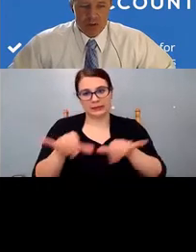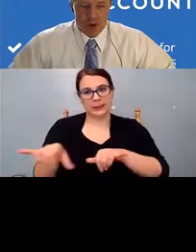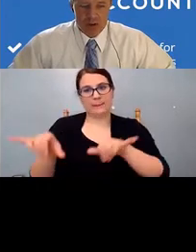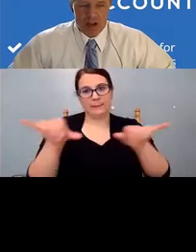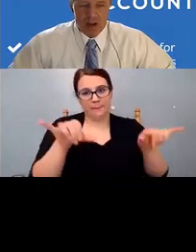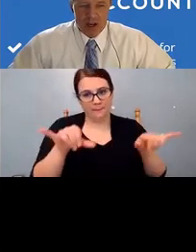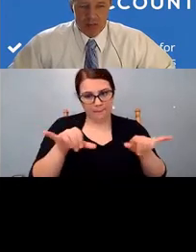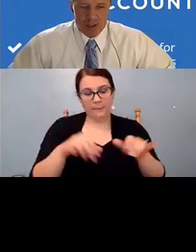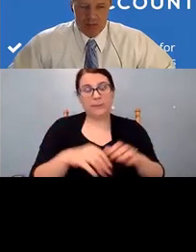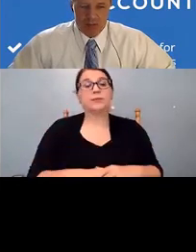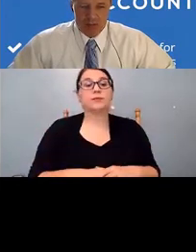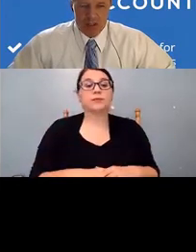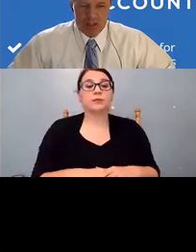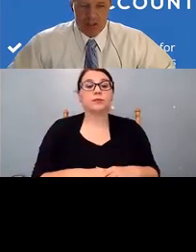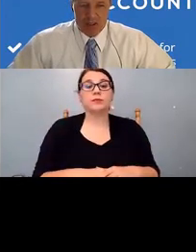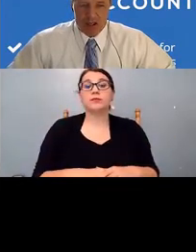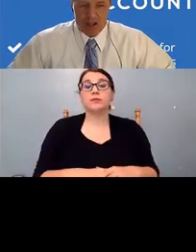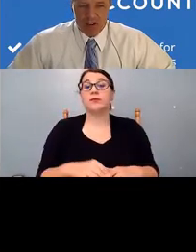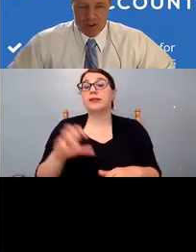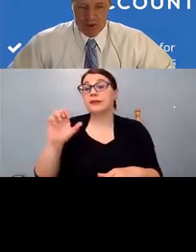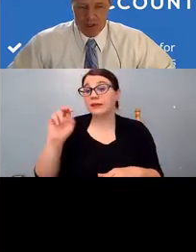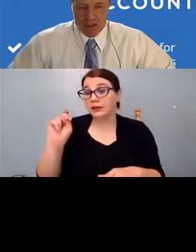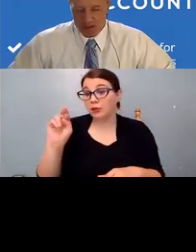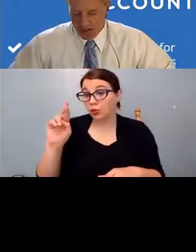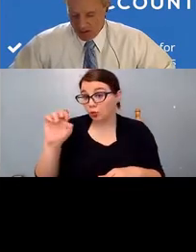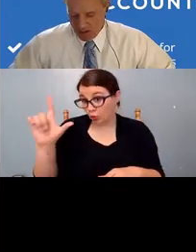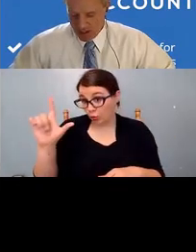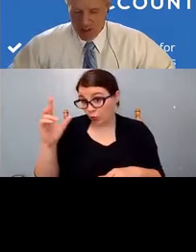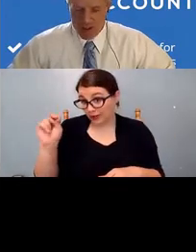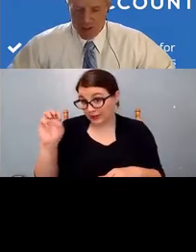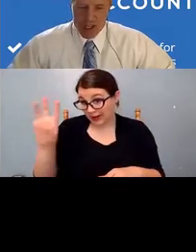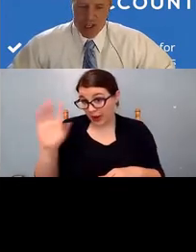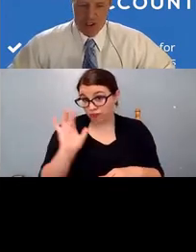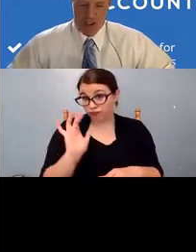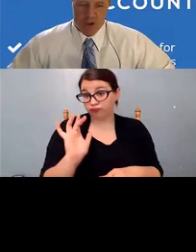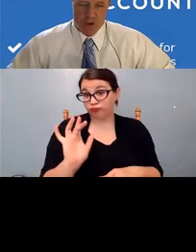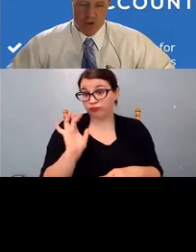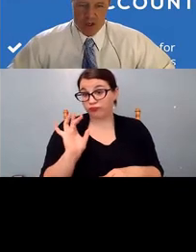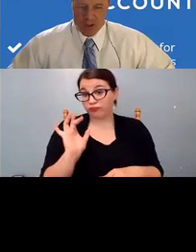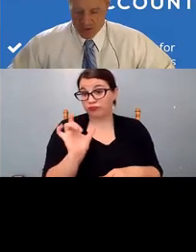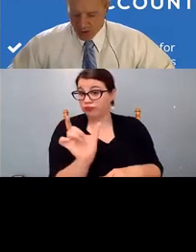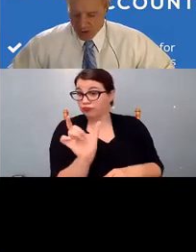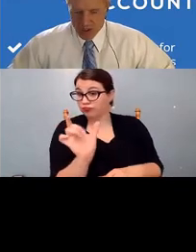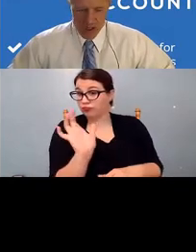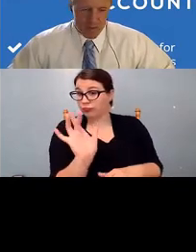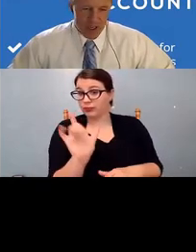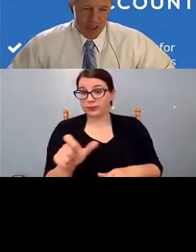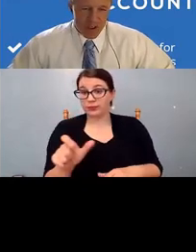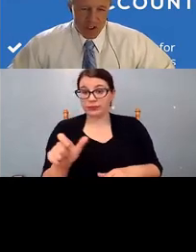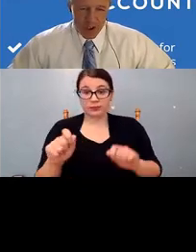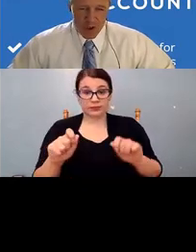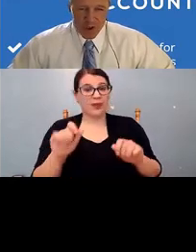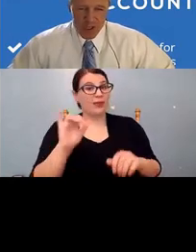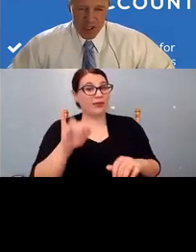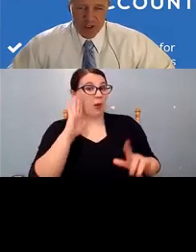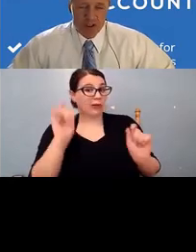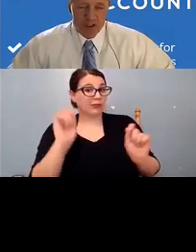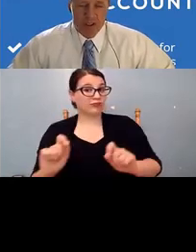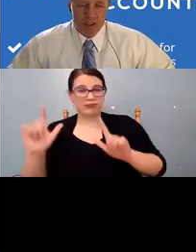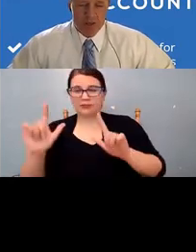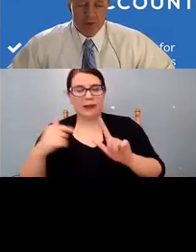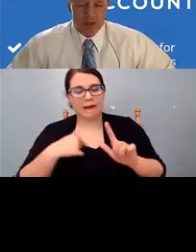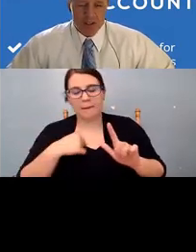the Enroll Now option on the screen, and that's going to take you to a screen that I'm not going to show you